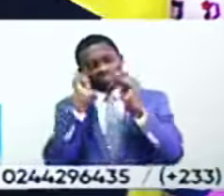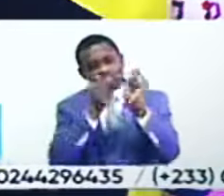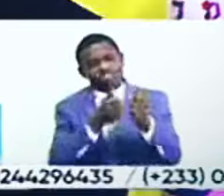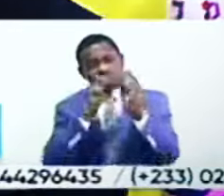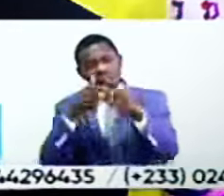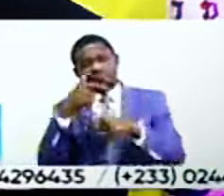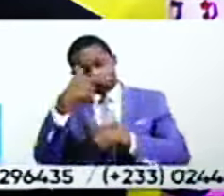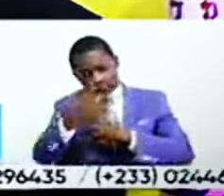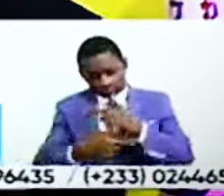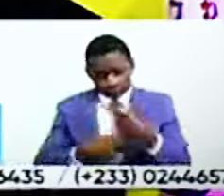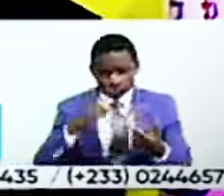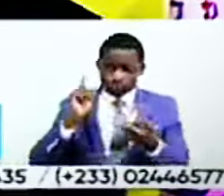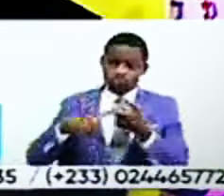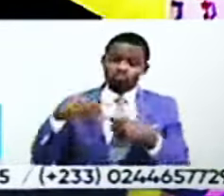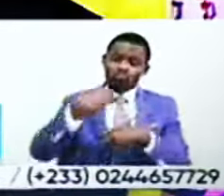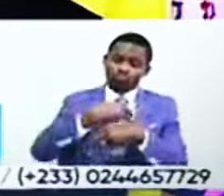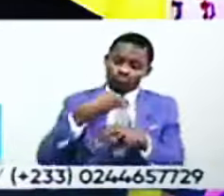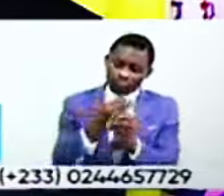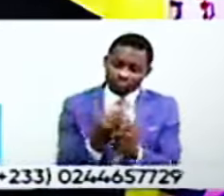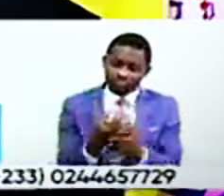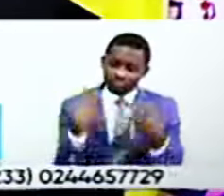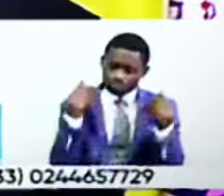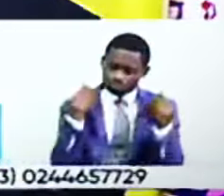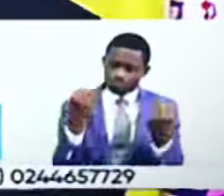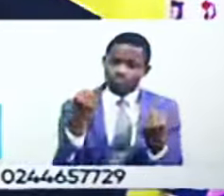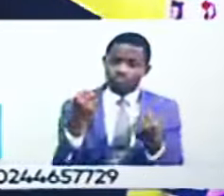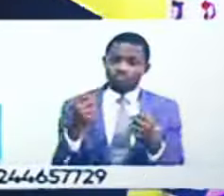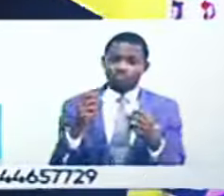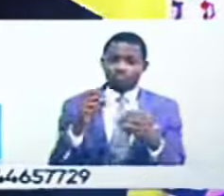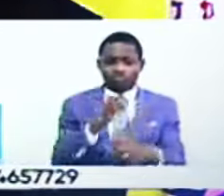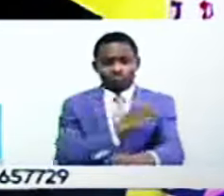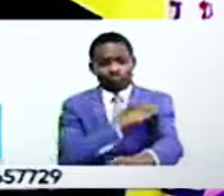to make us strong and to equip us to reign in